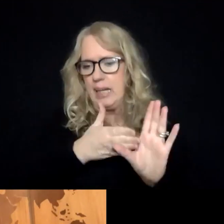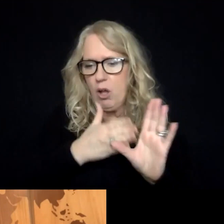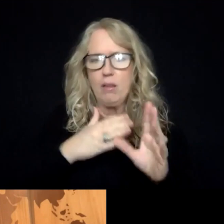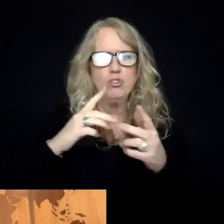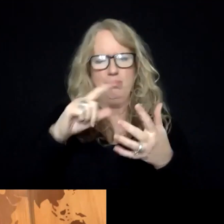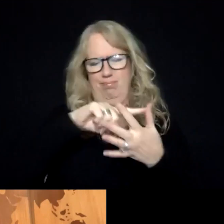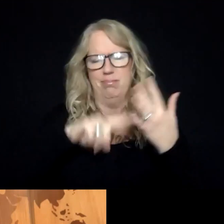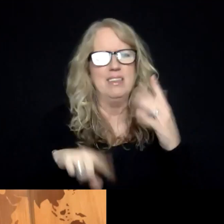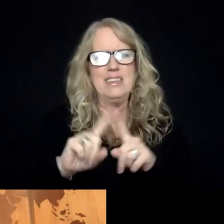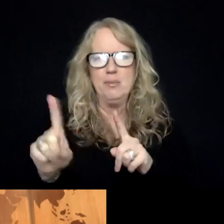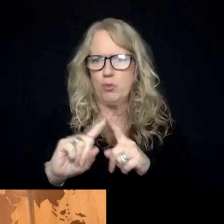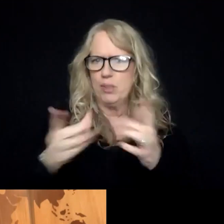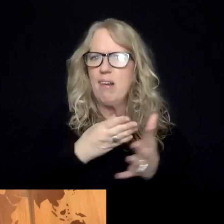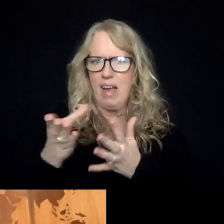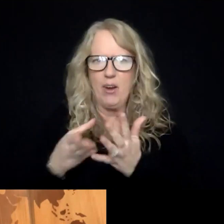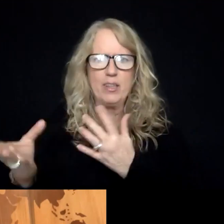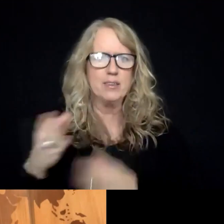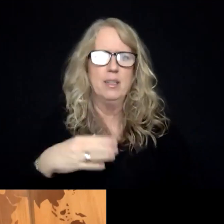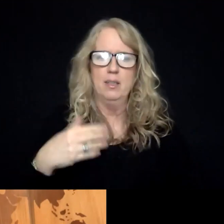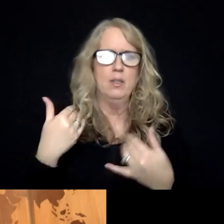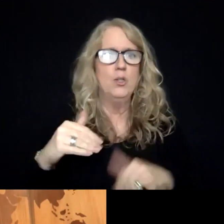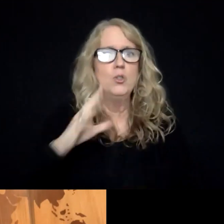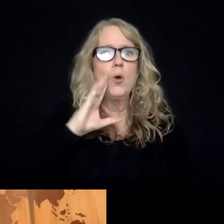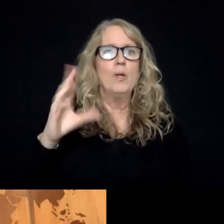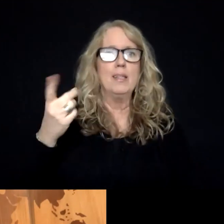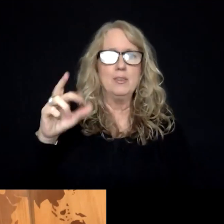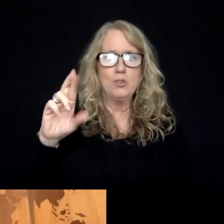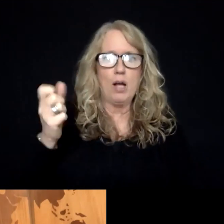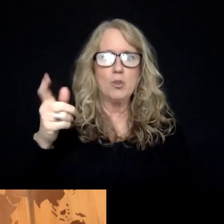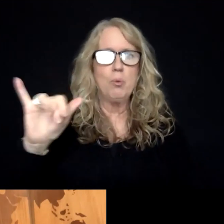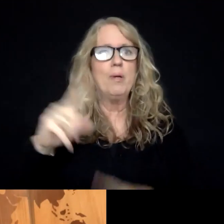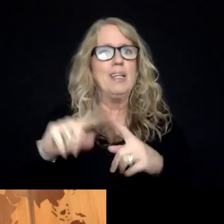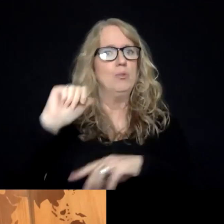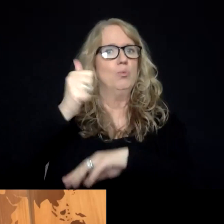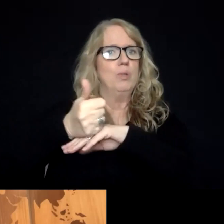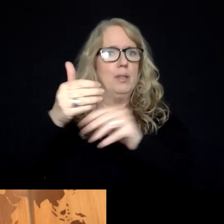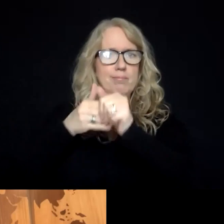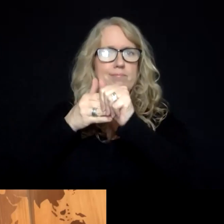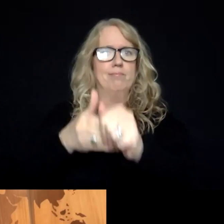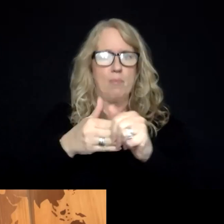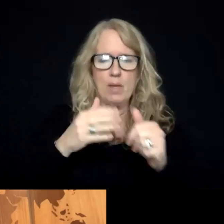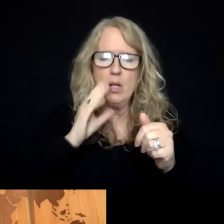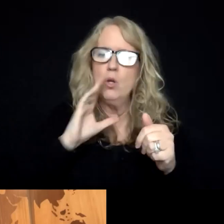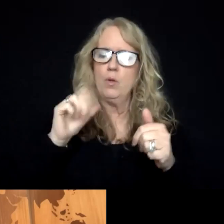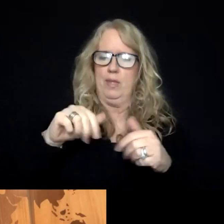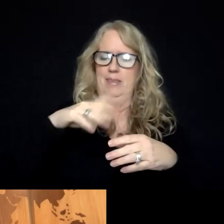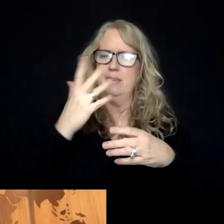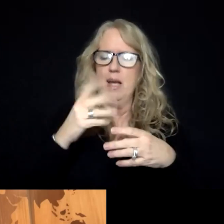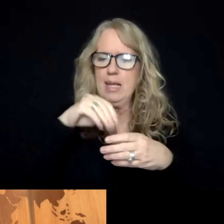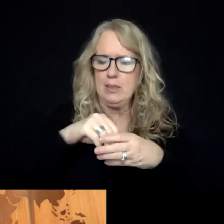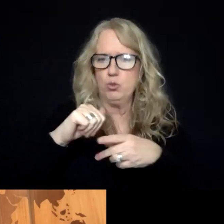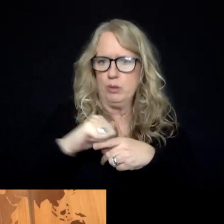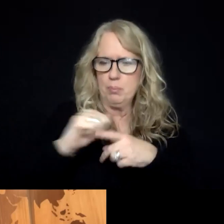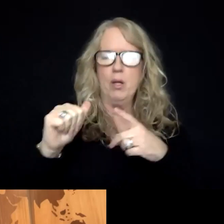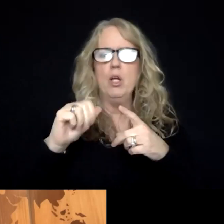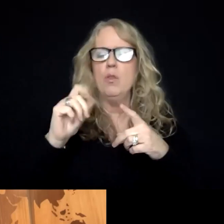name a few. So really positions Dr. Sapolsky as a torchbearer of sorts in terms of how to do this interdisciplinary work and a